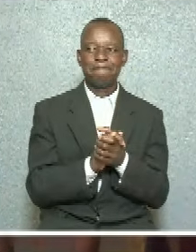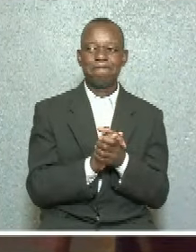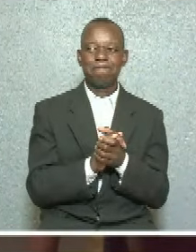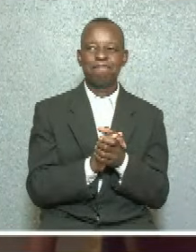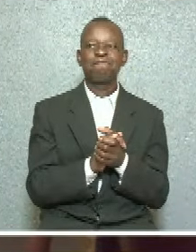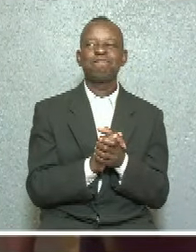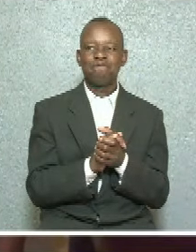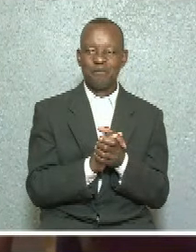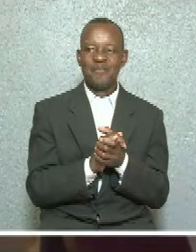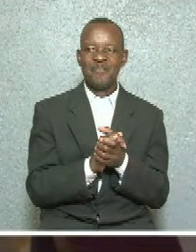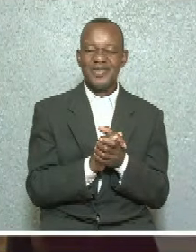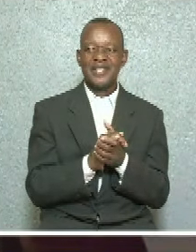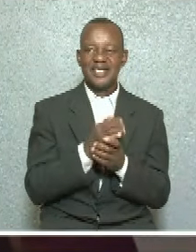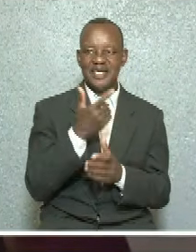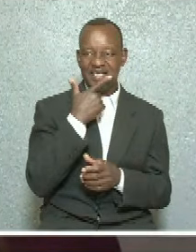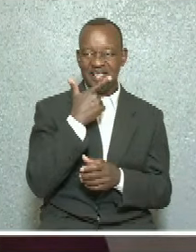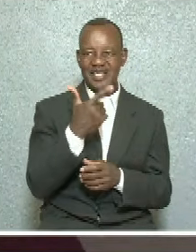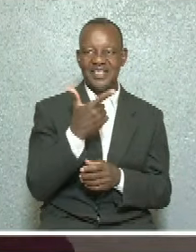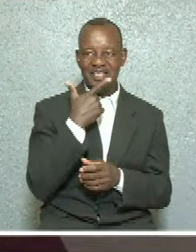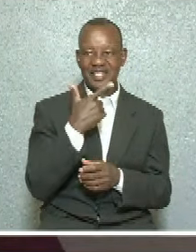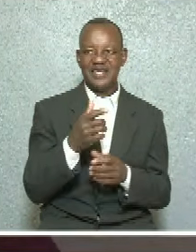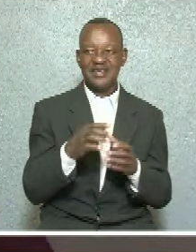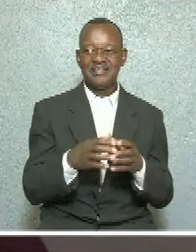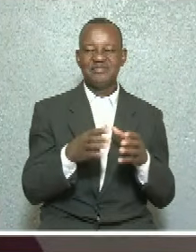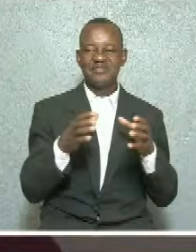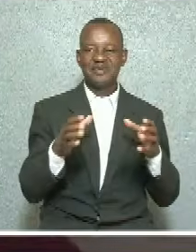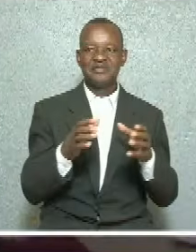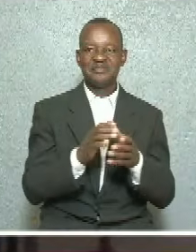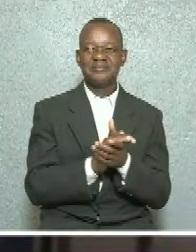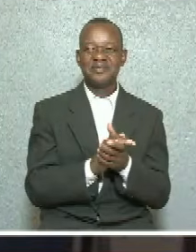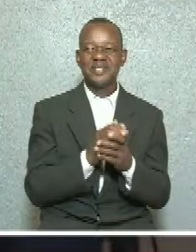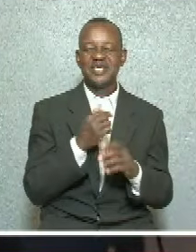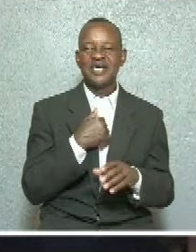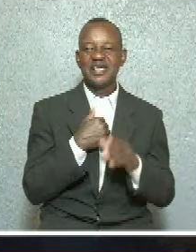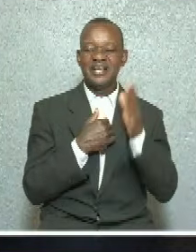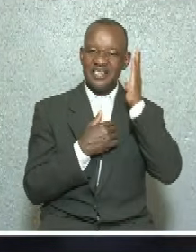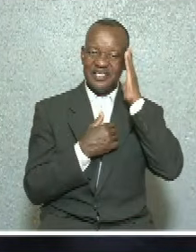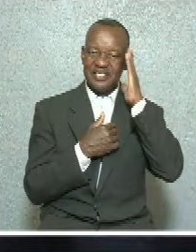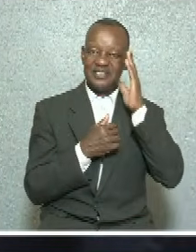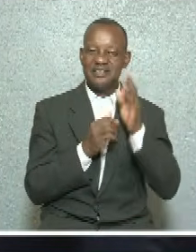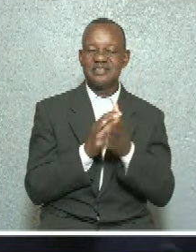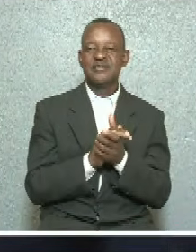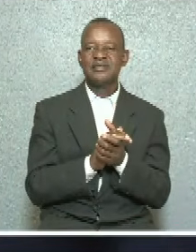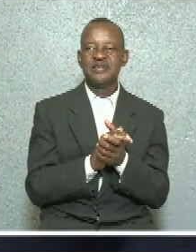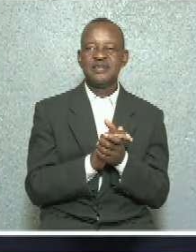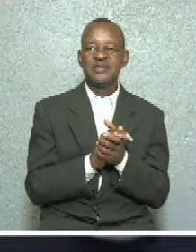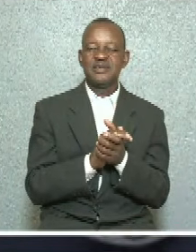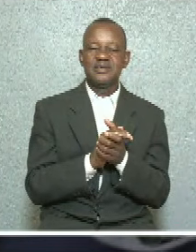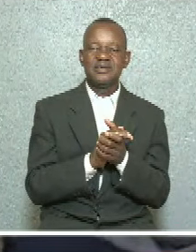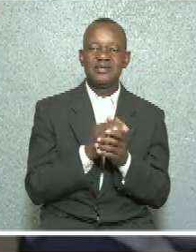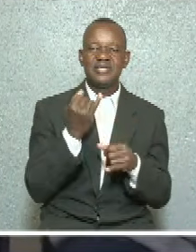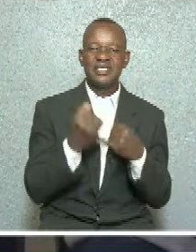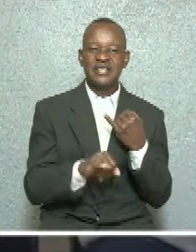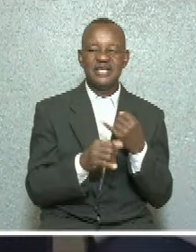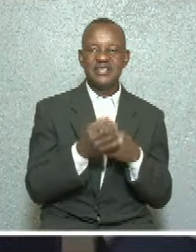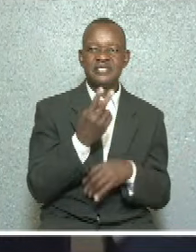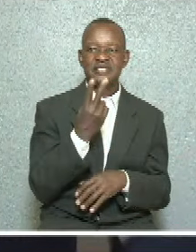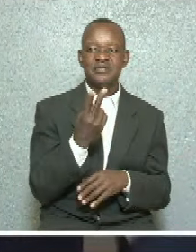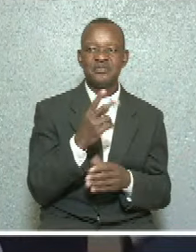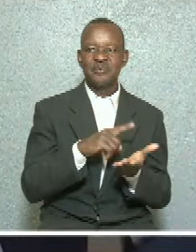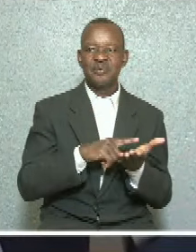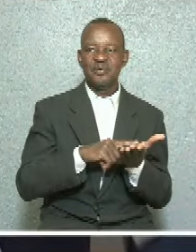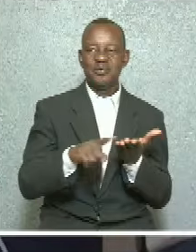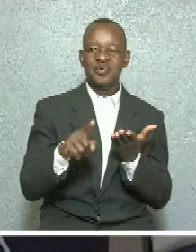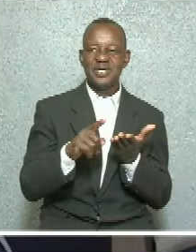Thank you very much, madam. I know during the last 2 weeks that I've been coming more frequently to Pay than often, someone even